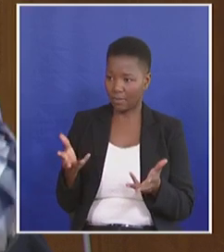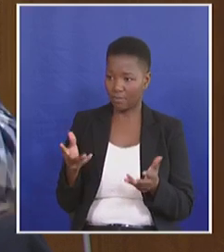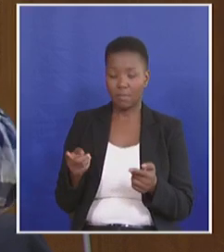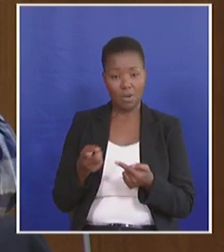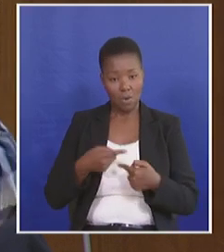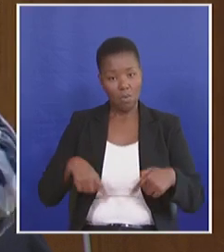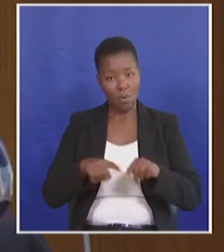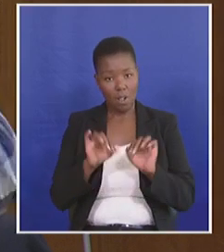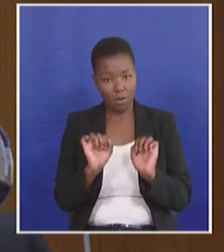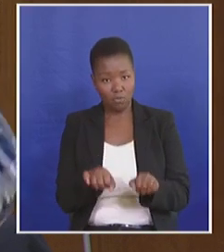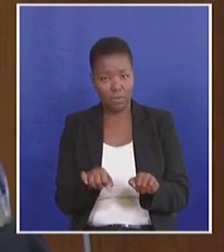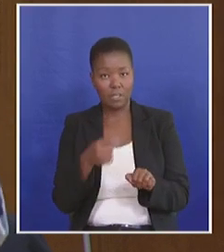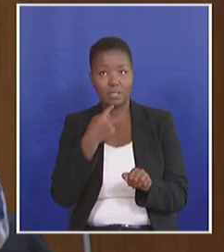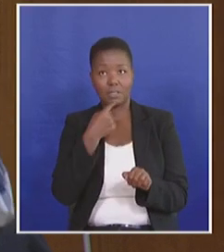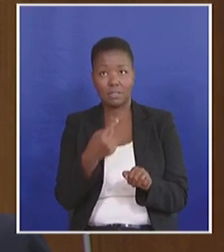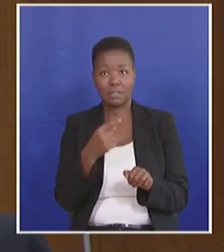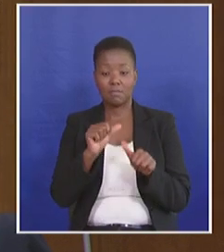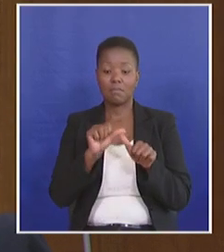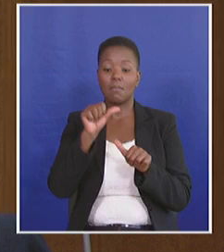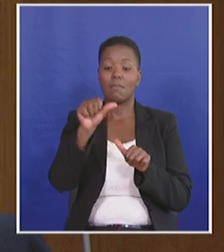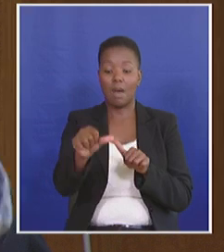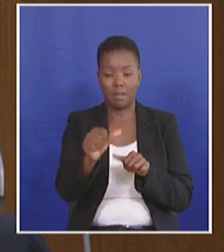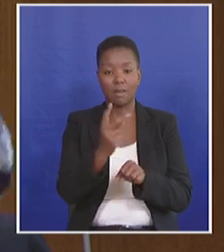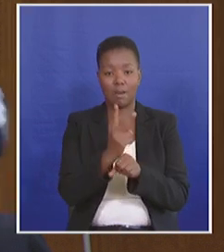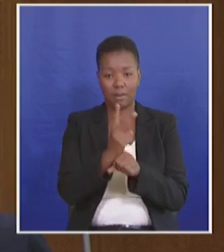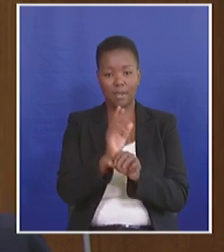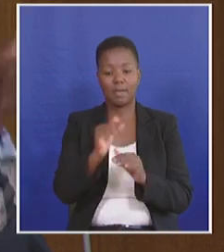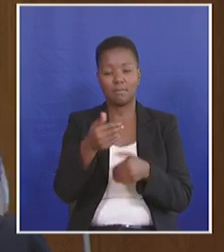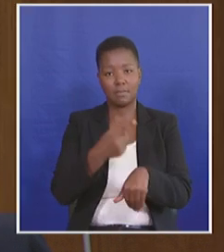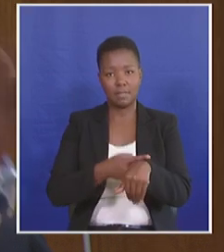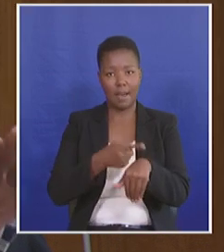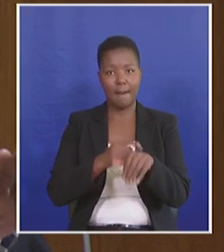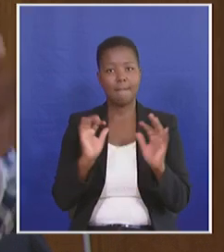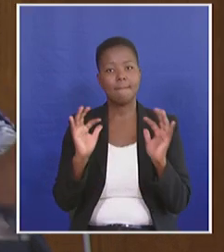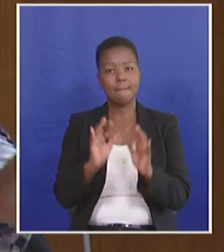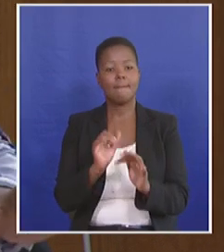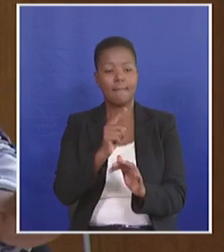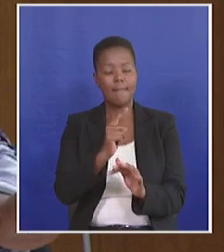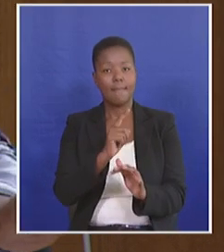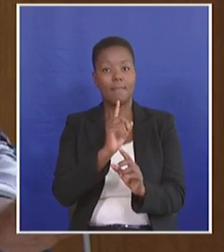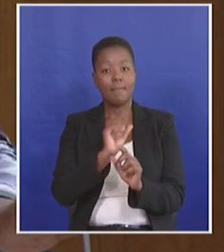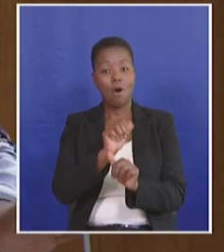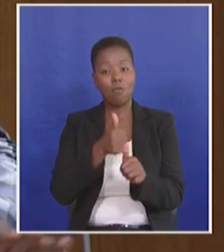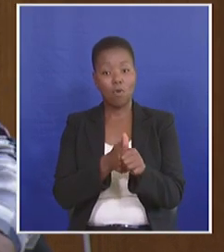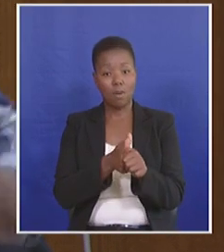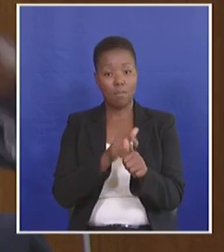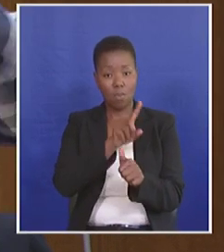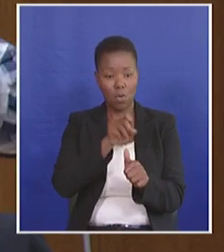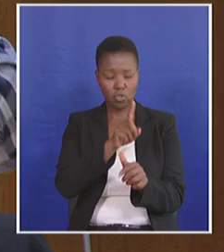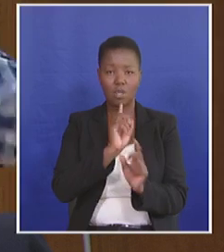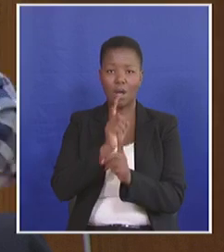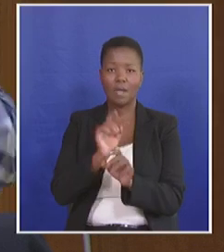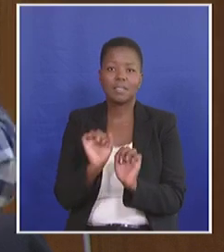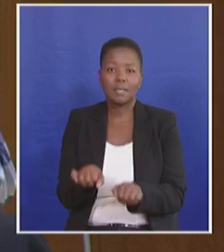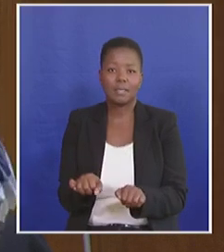agree that we will have another session soon, I think in order to cover us in this session,